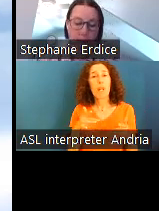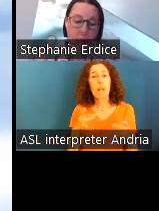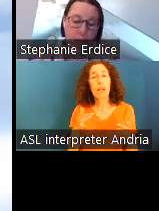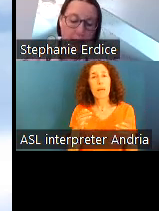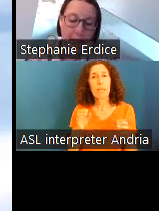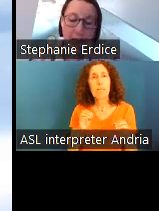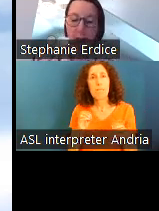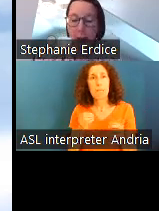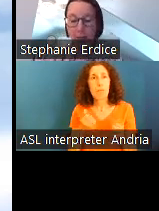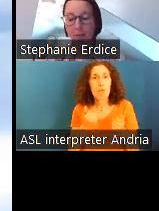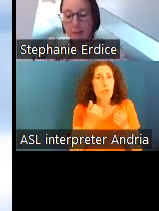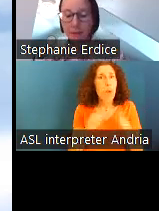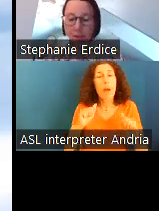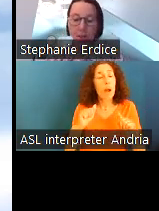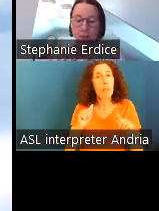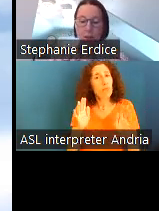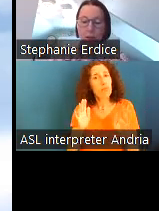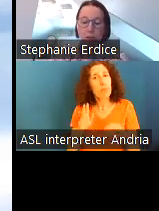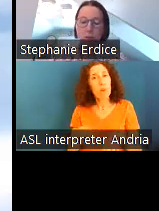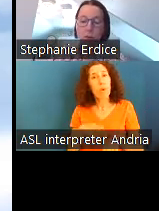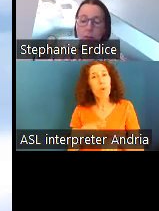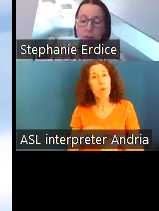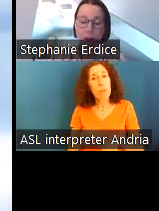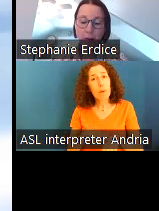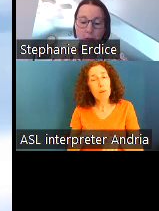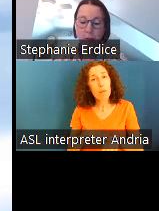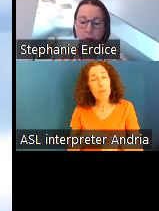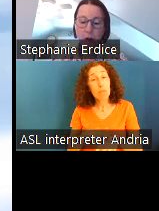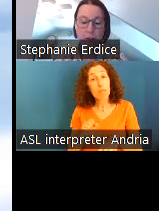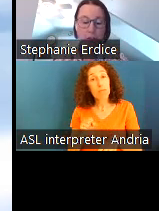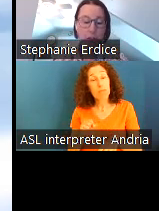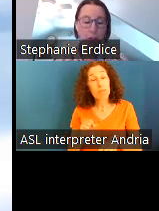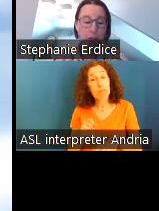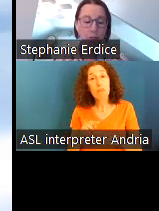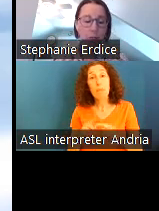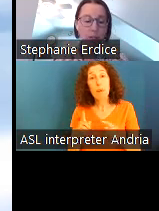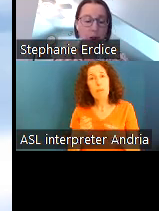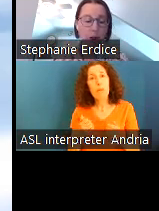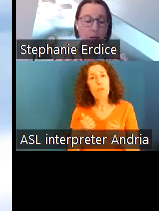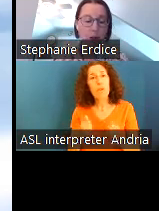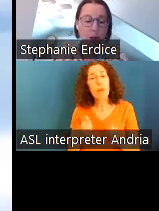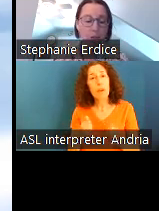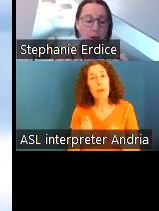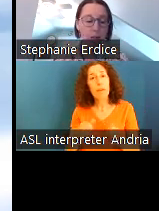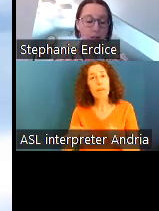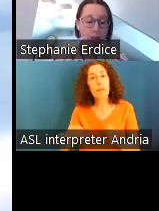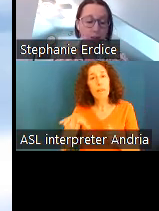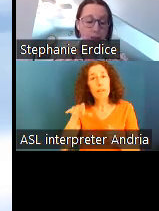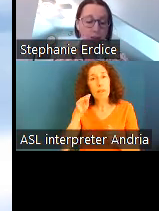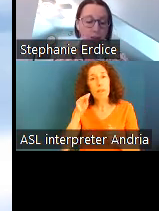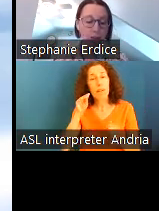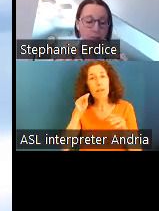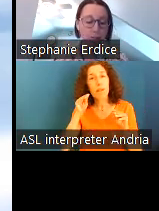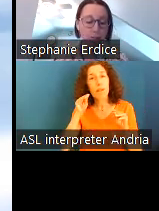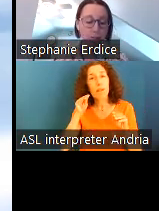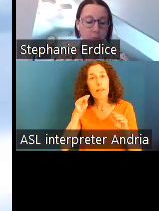Try to bring the breath into balance. So your inhales are the same amount of time as your